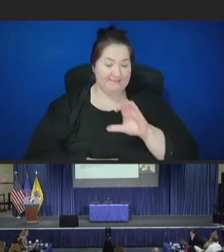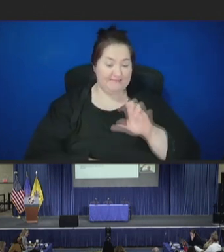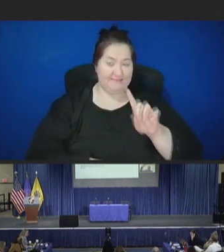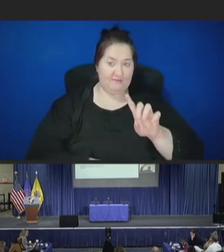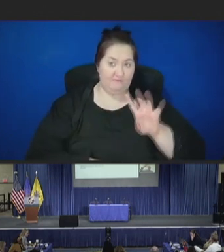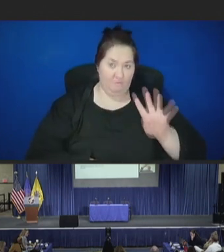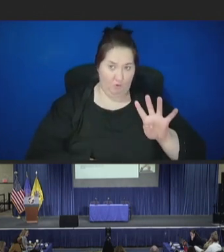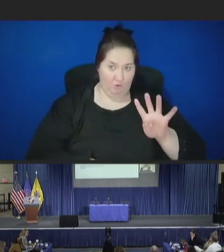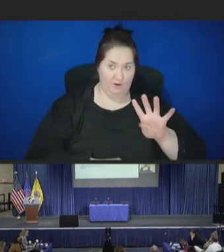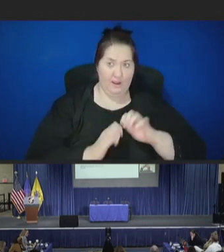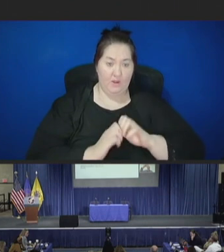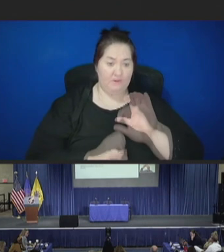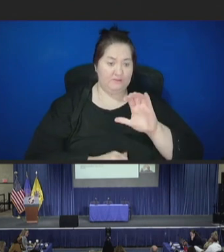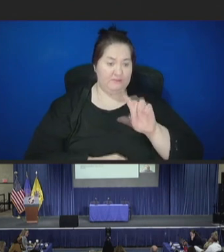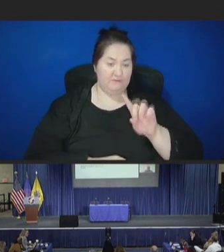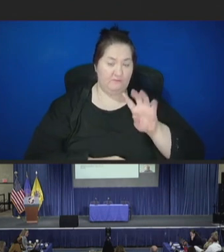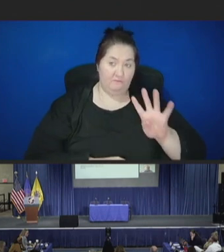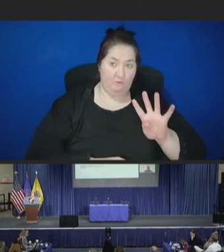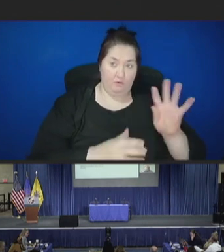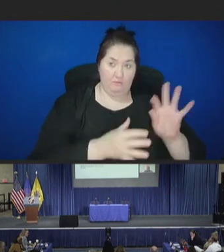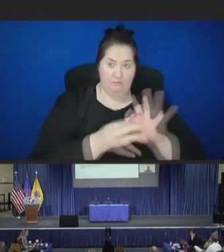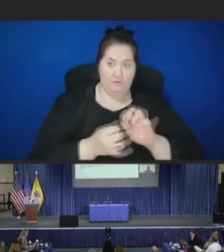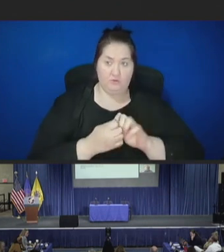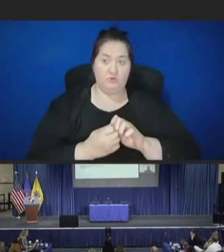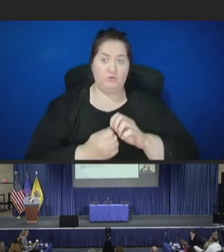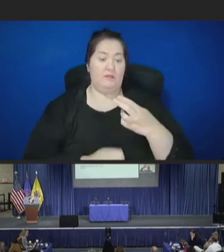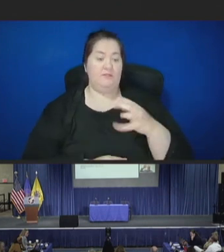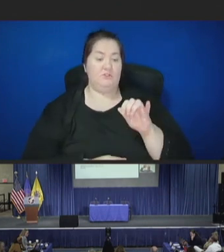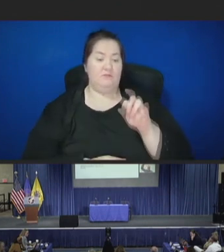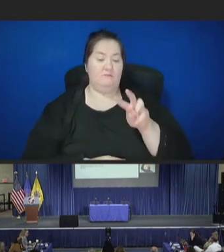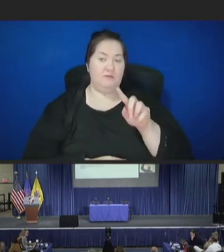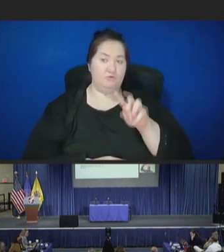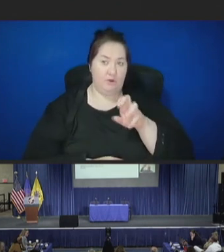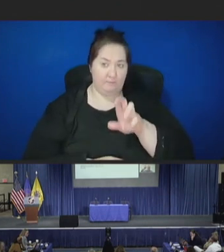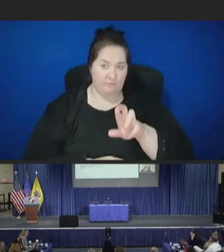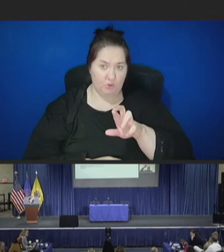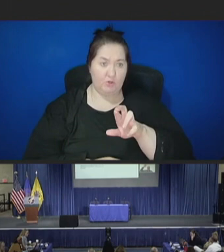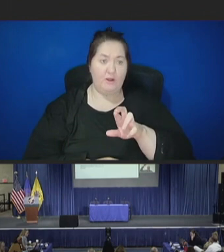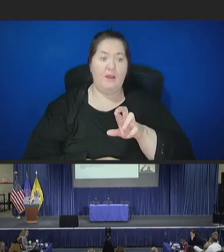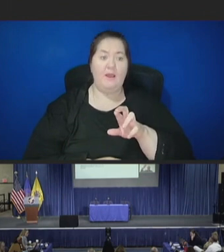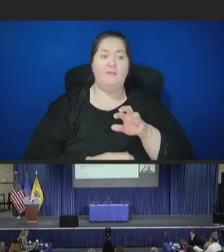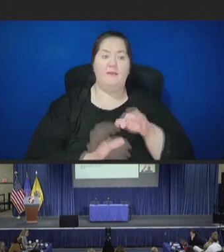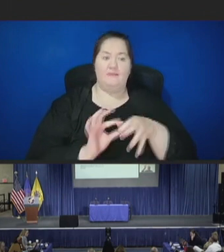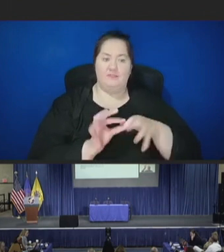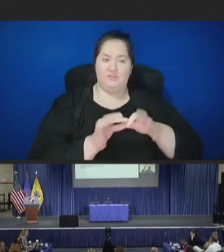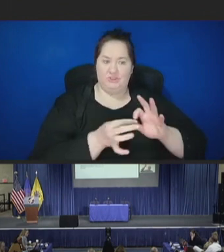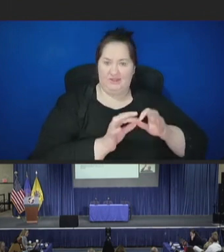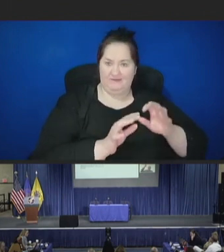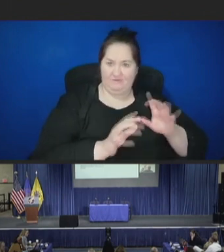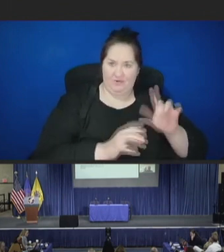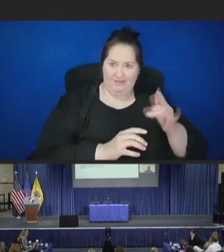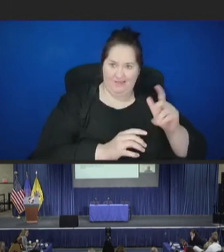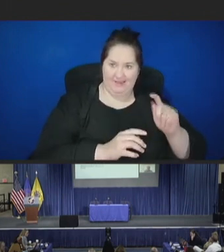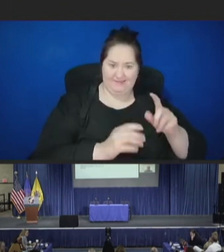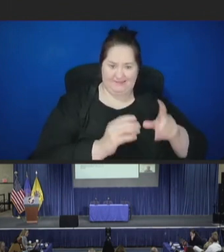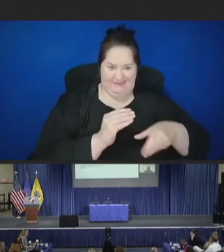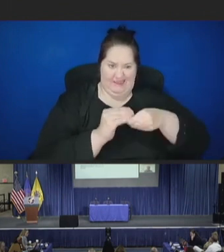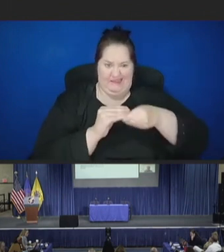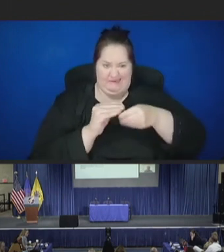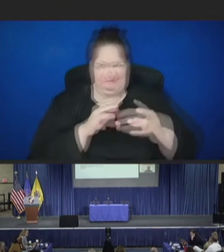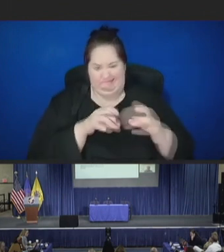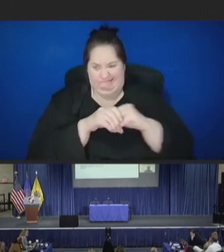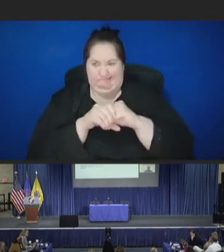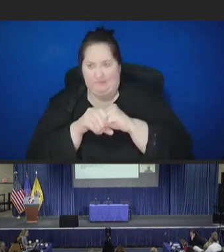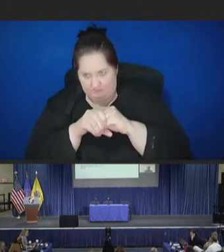way CD4 binds to the HIV trimer, and then the light chain is sort of extra baggage that has to squeeze into the CD4 binding